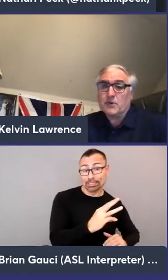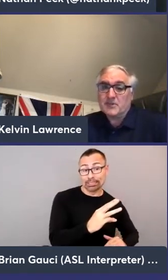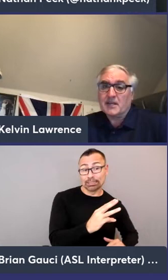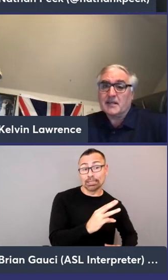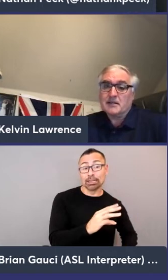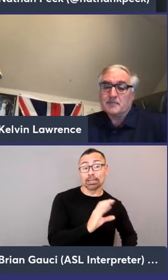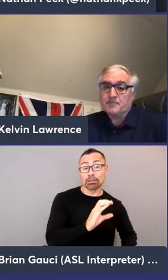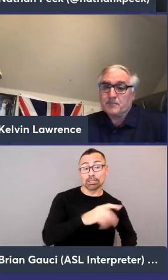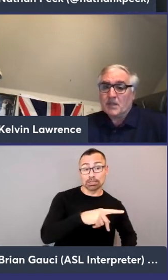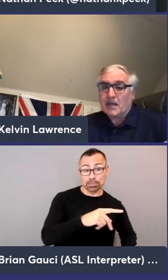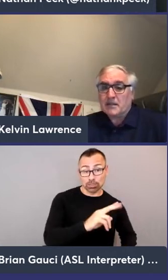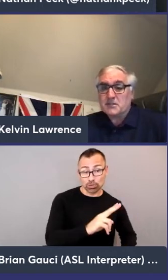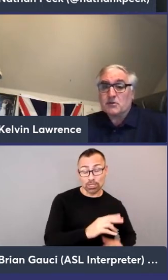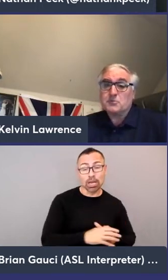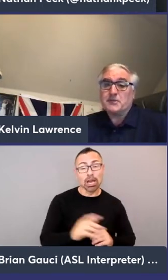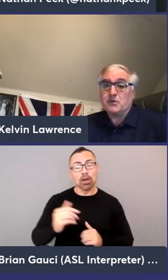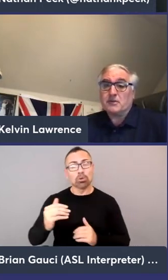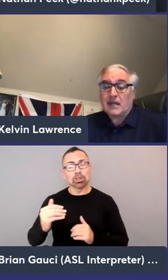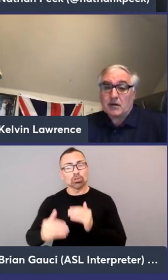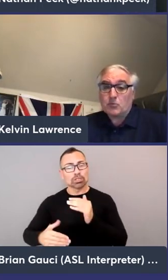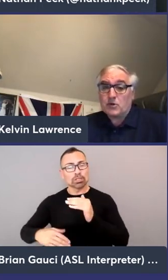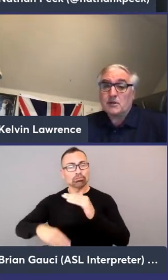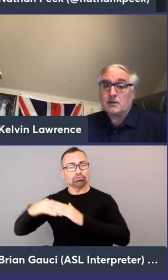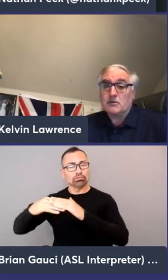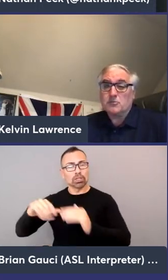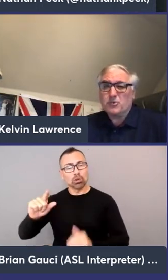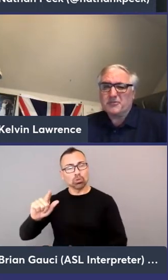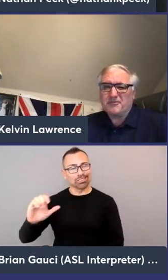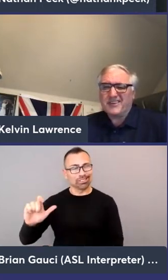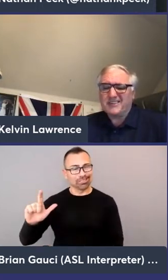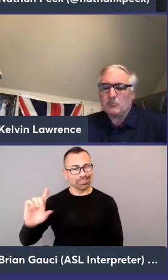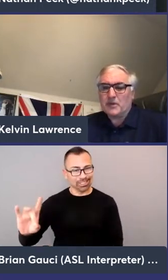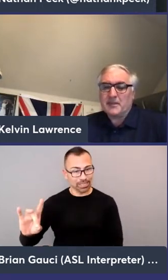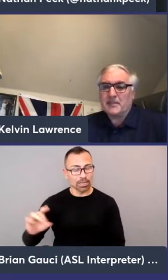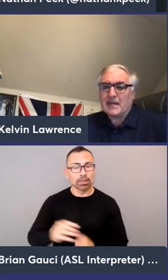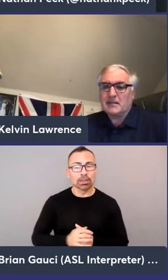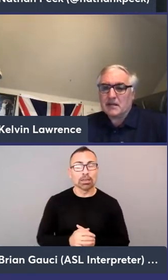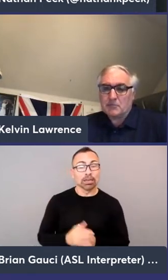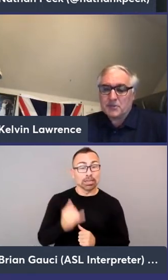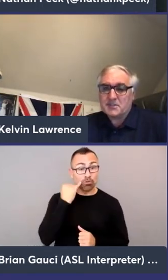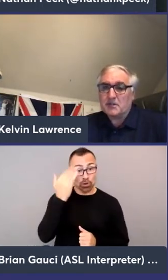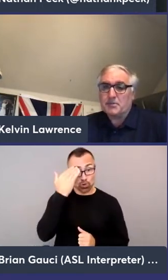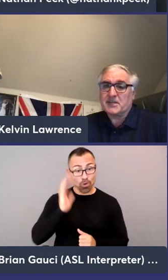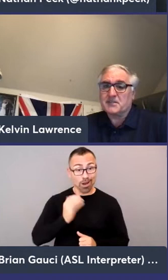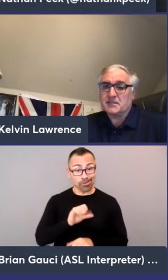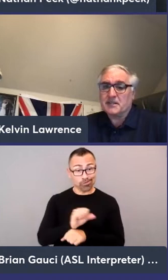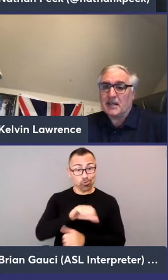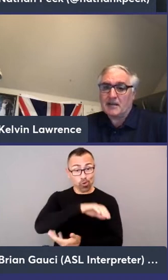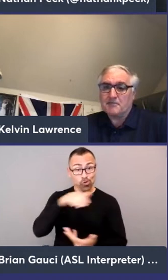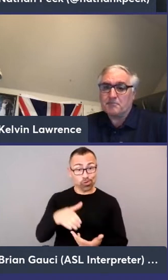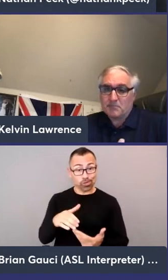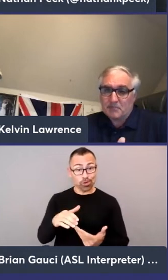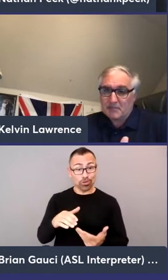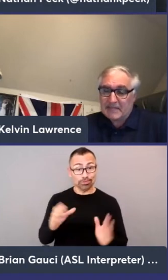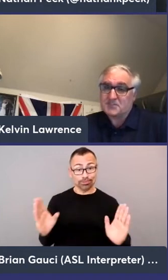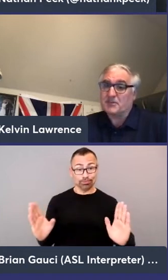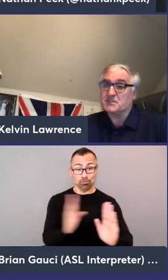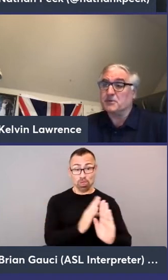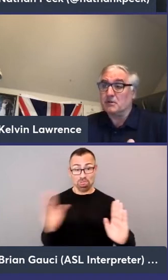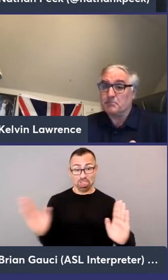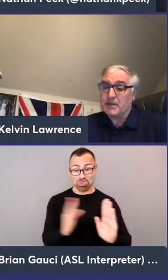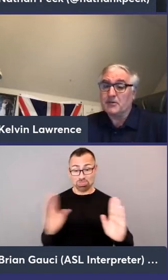at 128. And as long as we knew that our workload would fit within that and would still potentially have